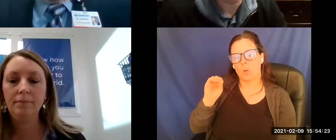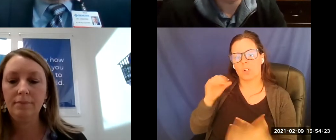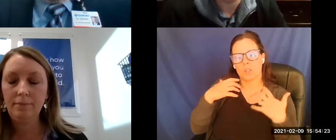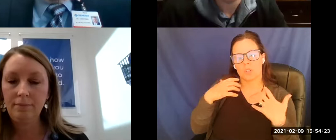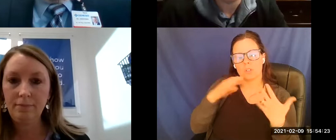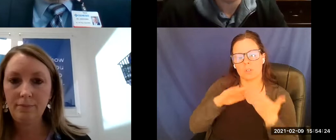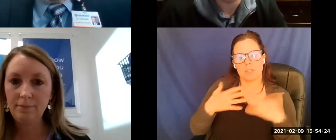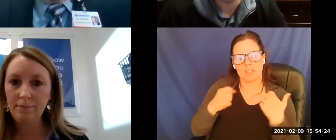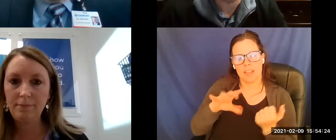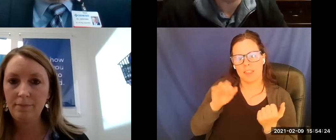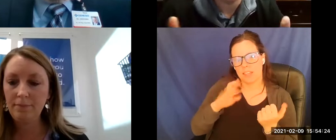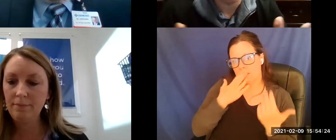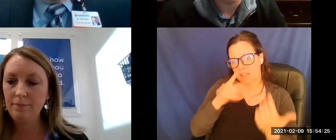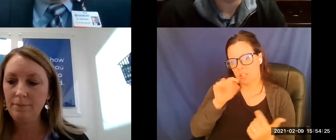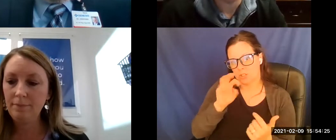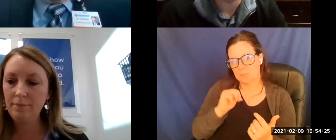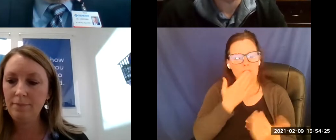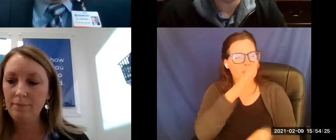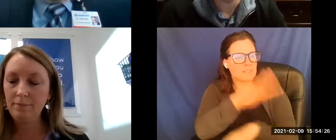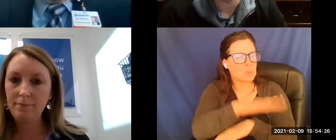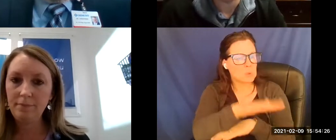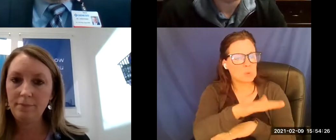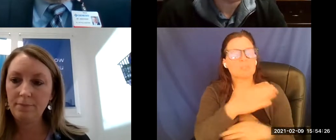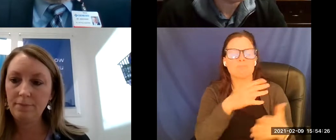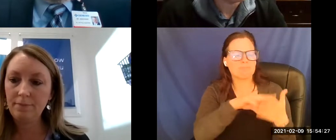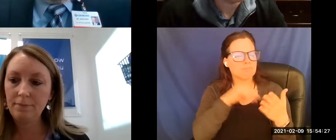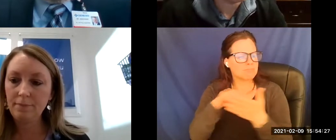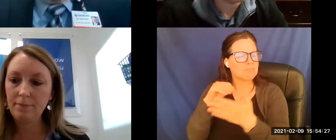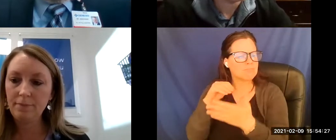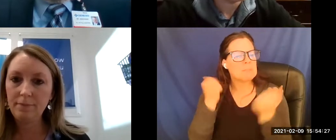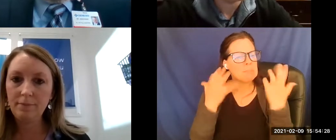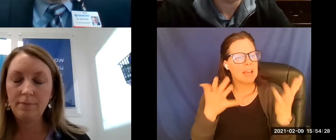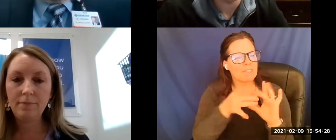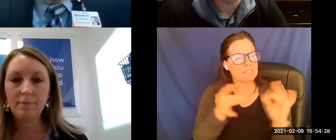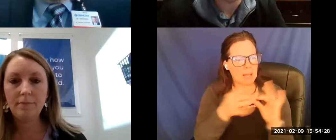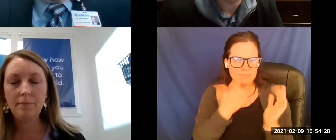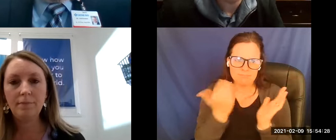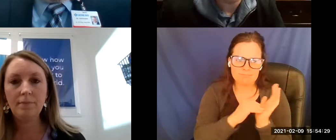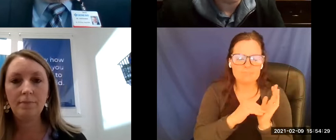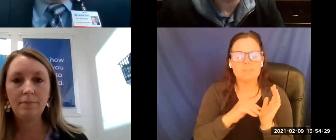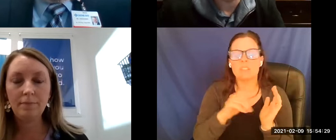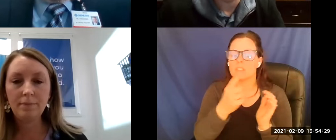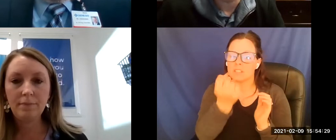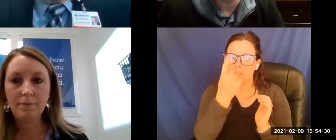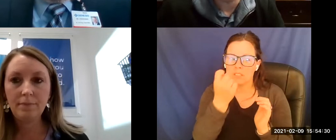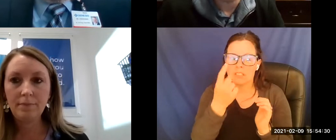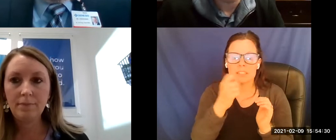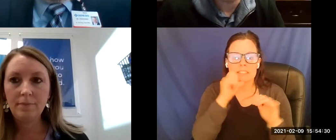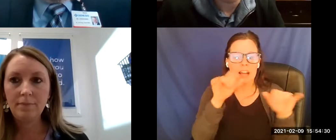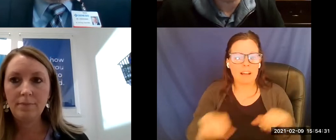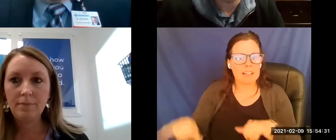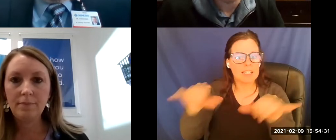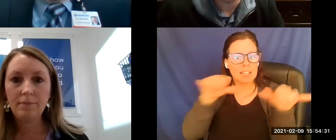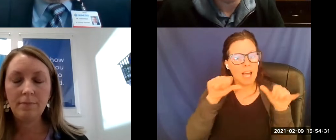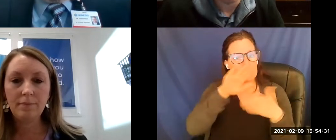Good afternoon. Again, echo many of the comments. I think one thing to note is just this is not common in every community